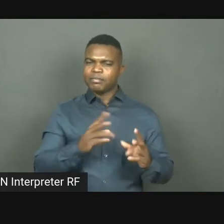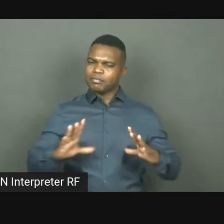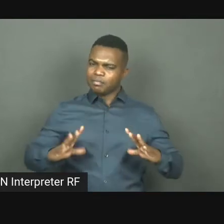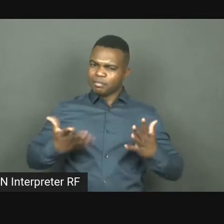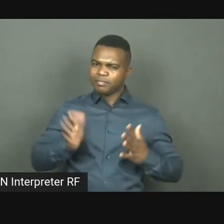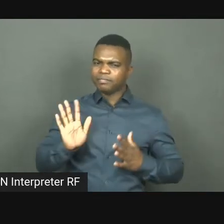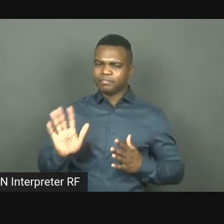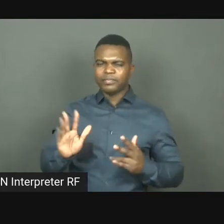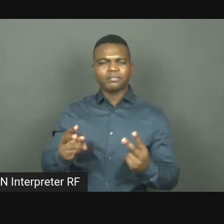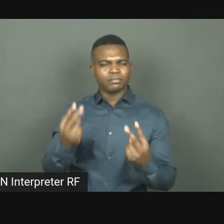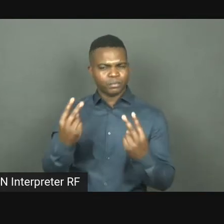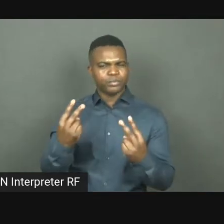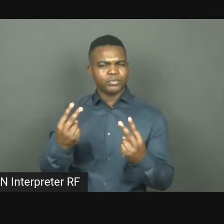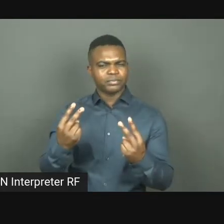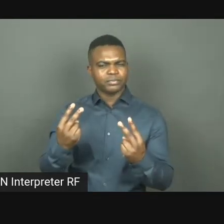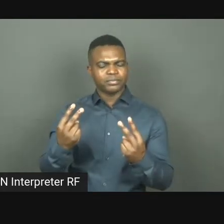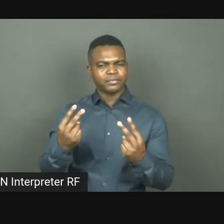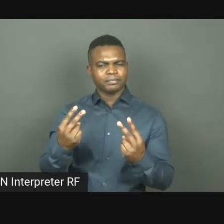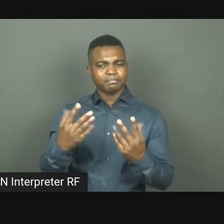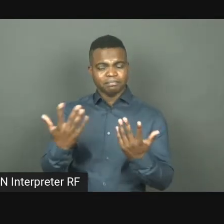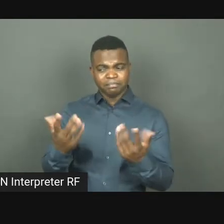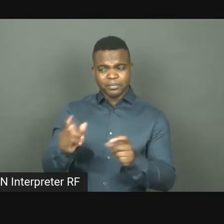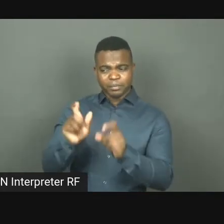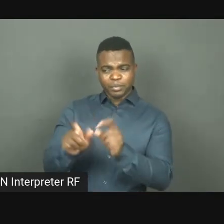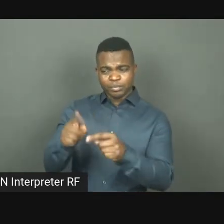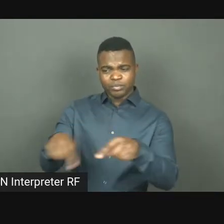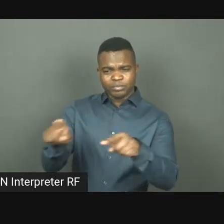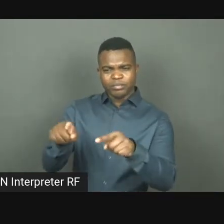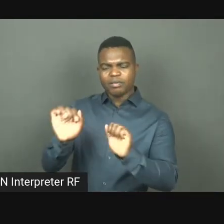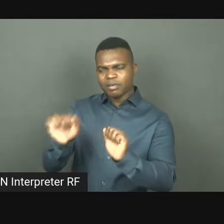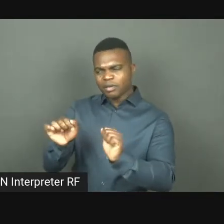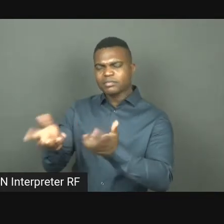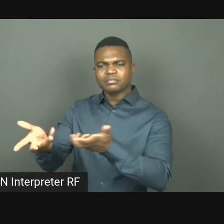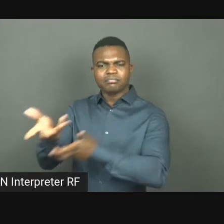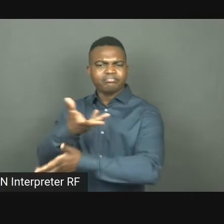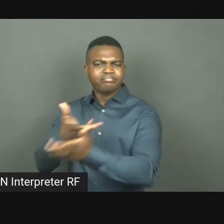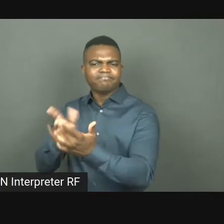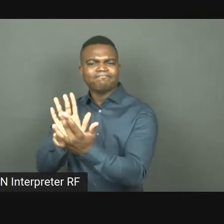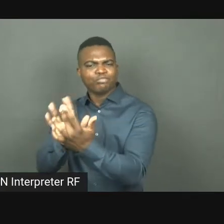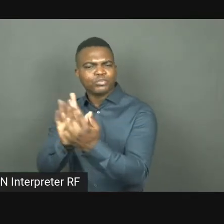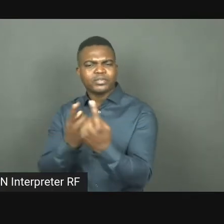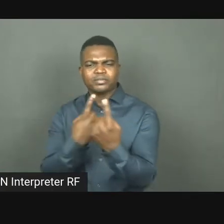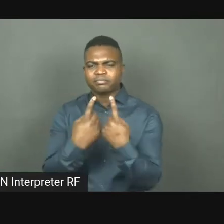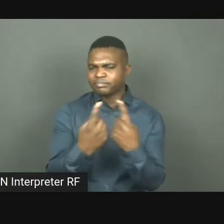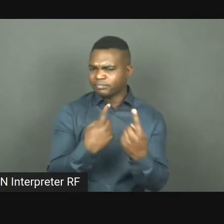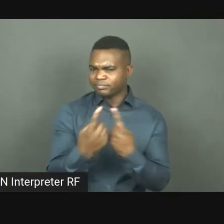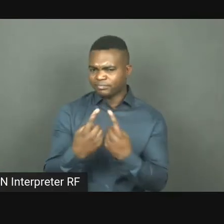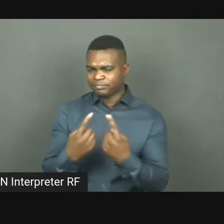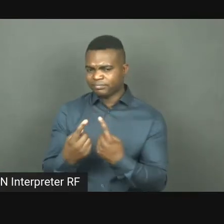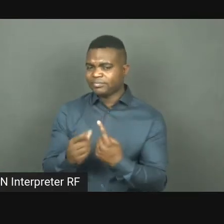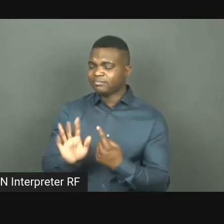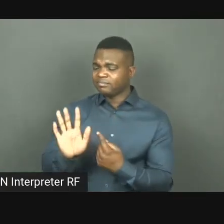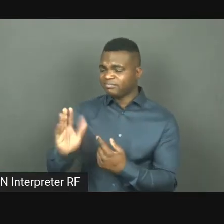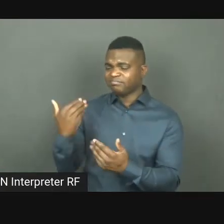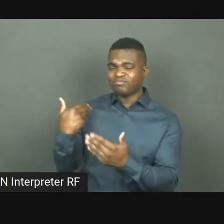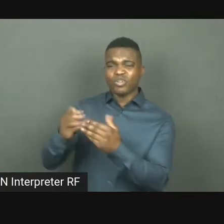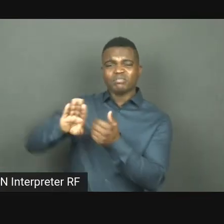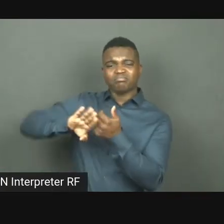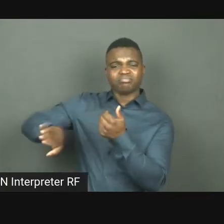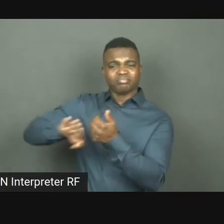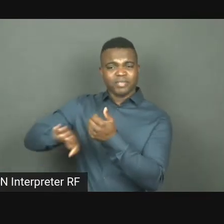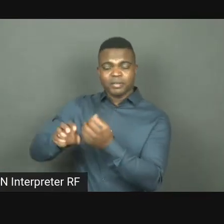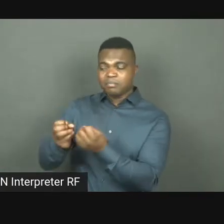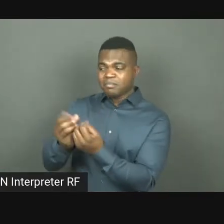needs and validated their own experiences as they lived with and died from a disease without ever receiving